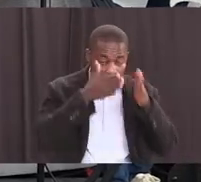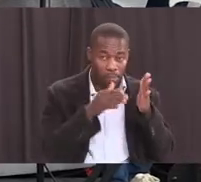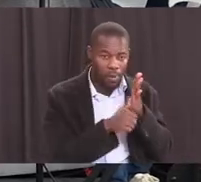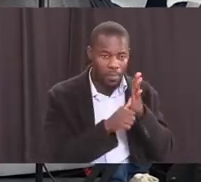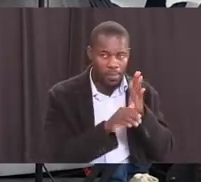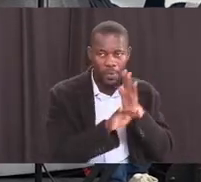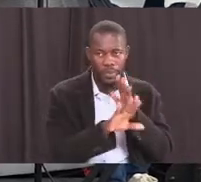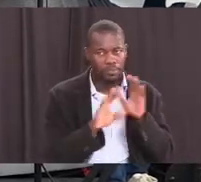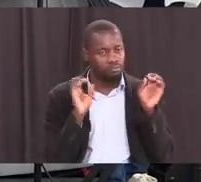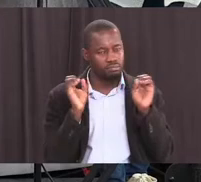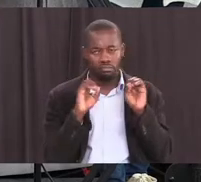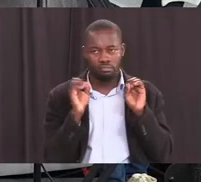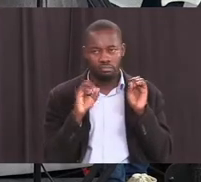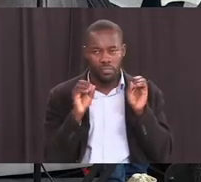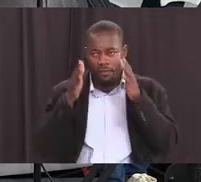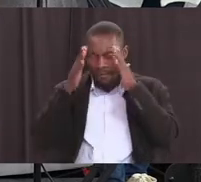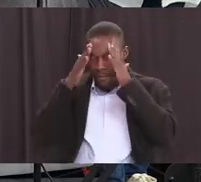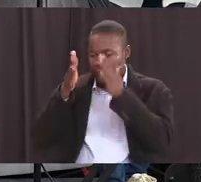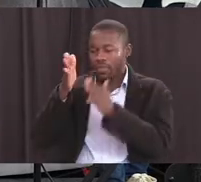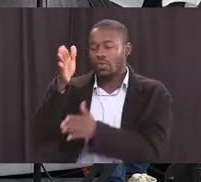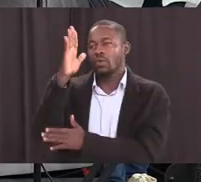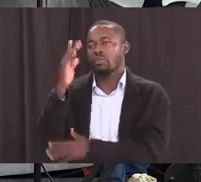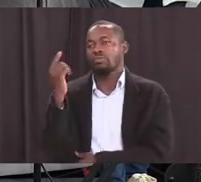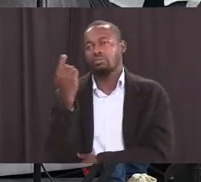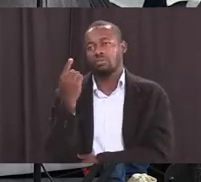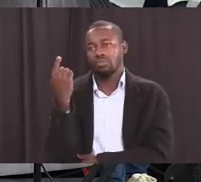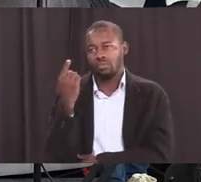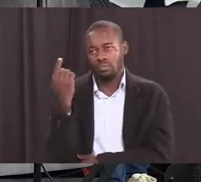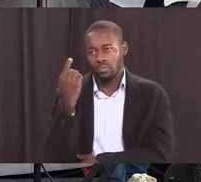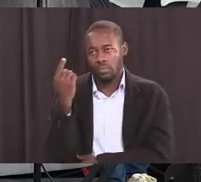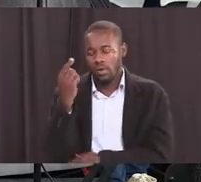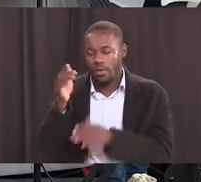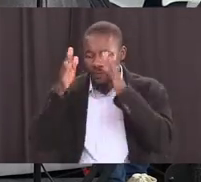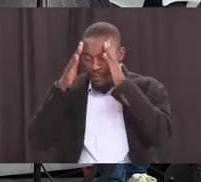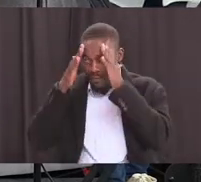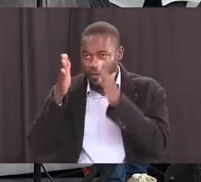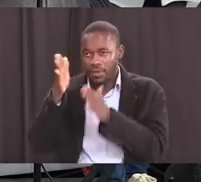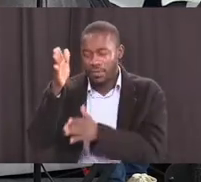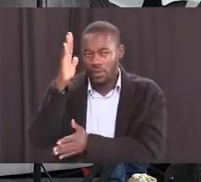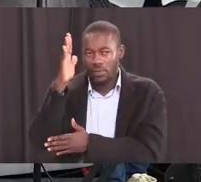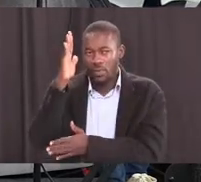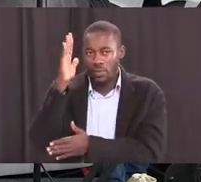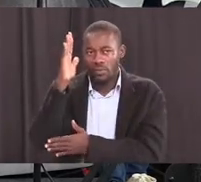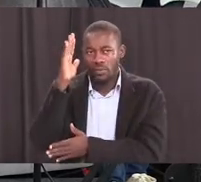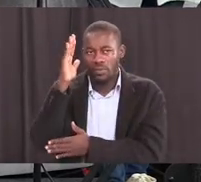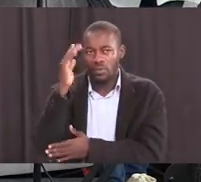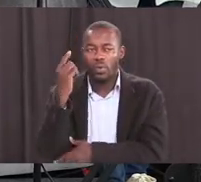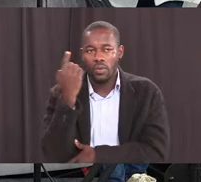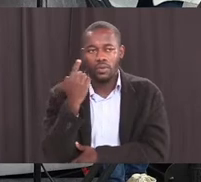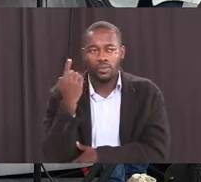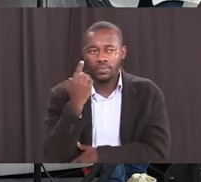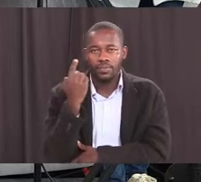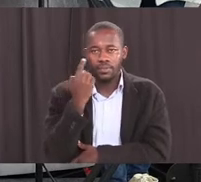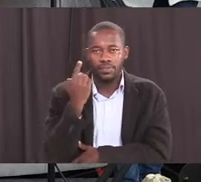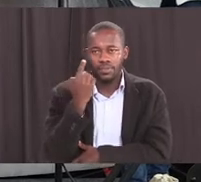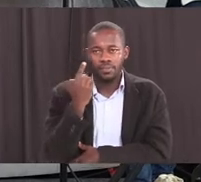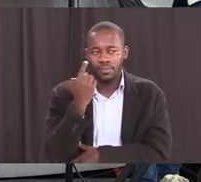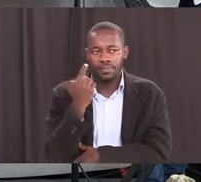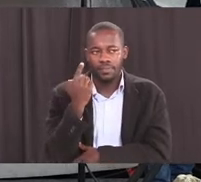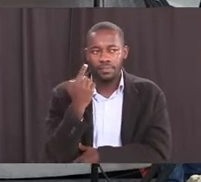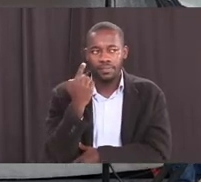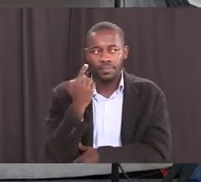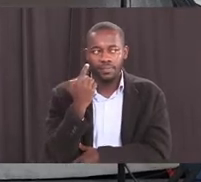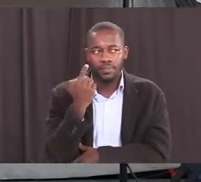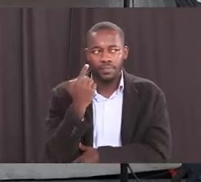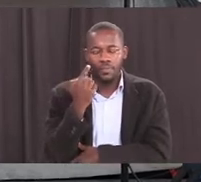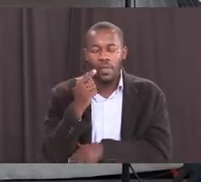In the midst of all of those circumstances, as Cody was talking about his own personal stuff and just thinking about our